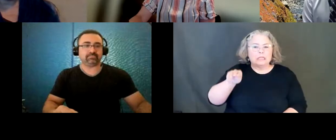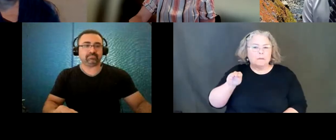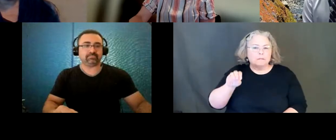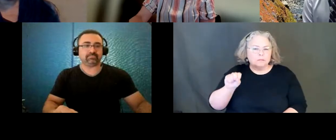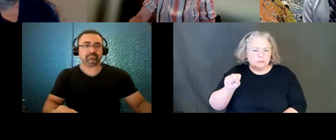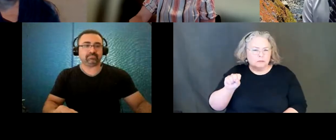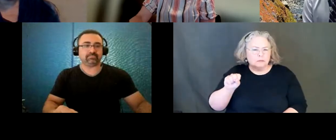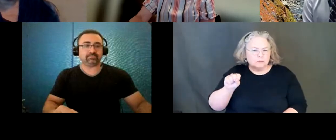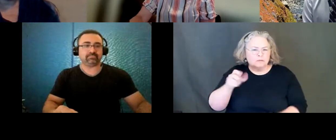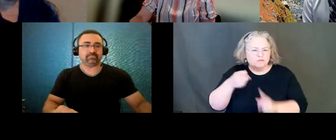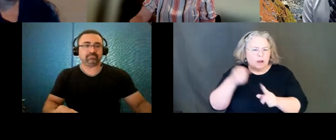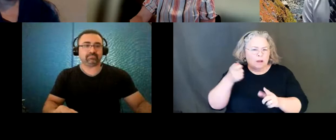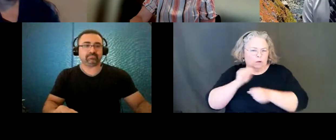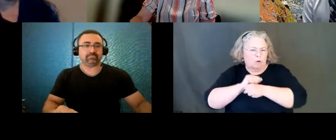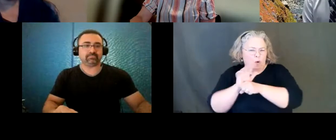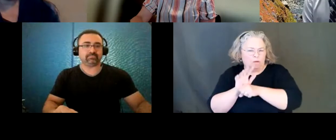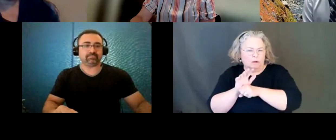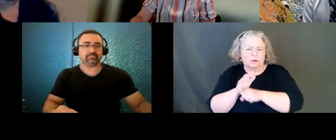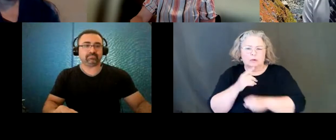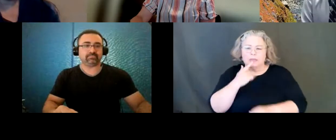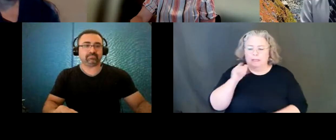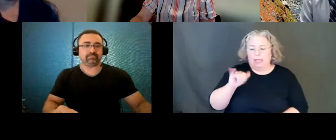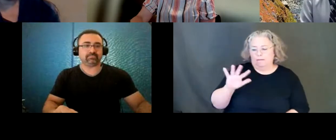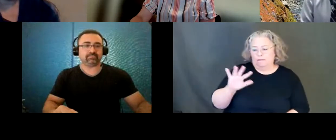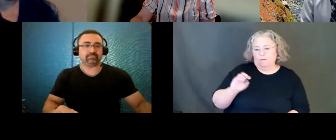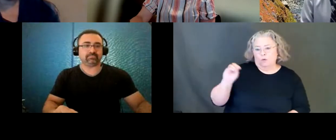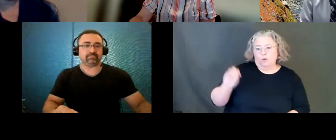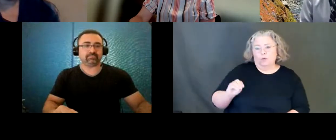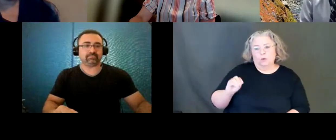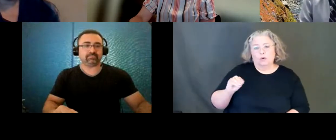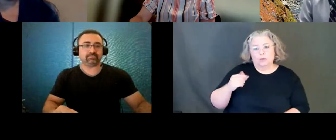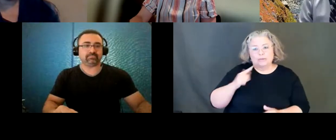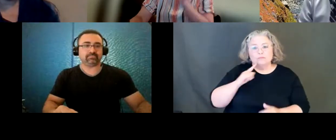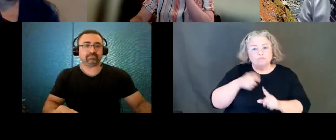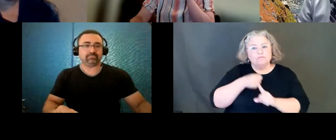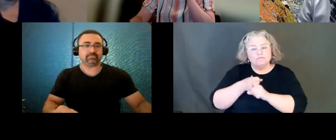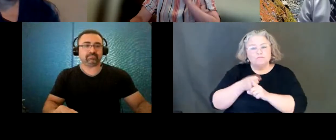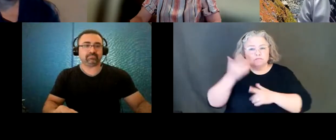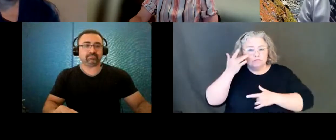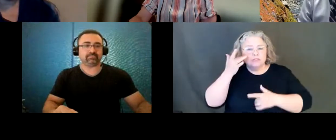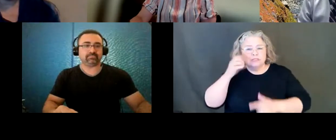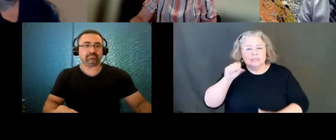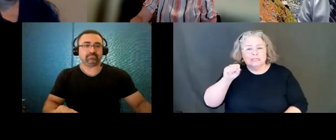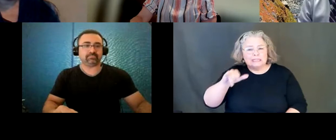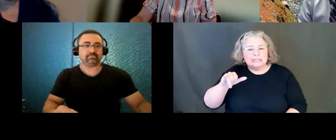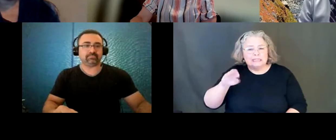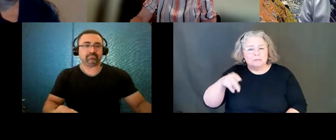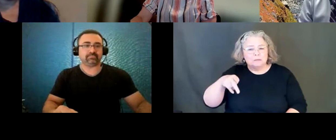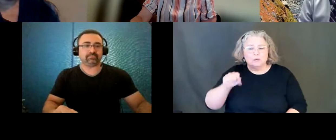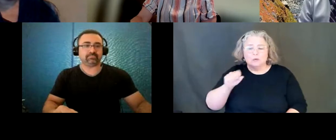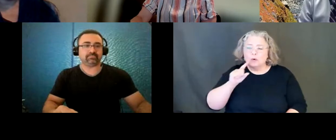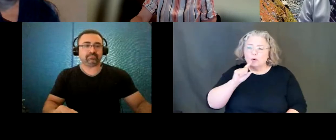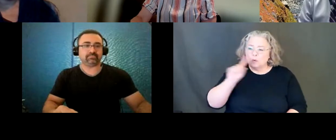that only those 5% of people who had symptomatic disease actually were the only people who